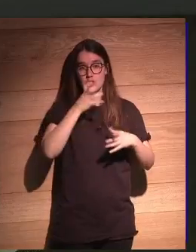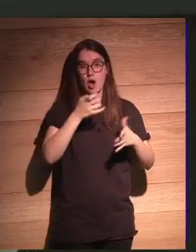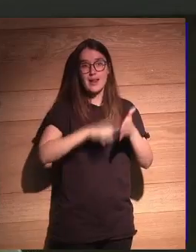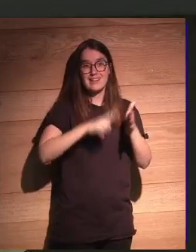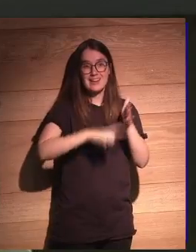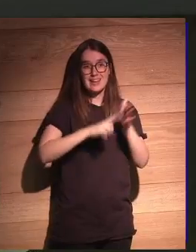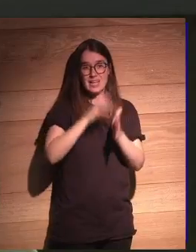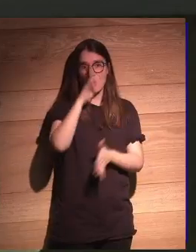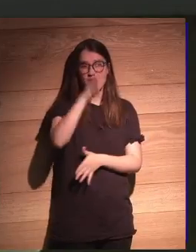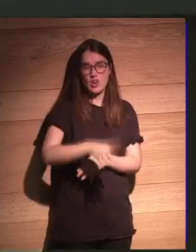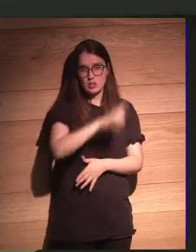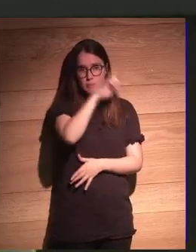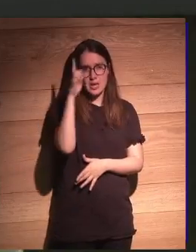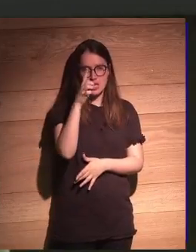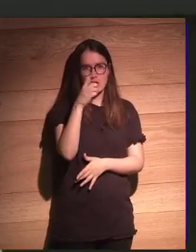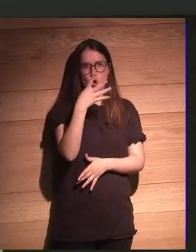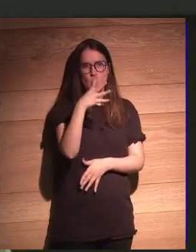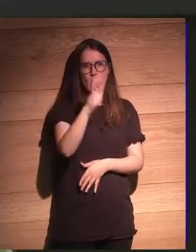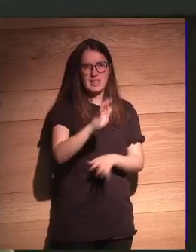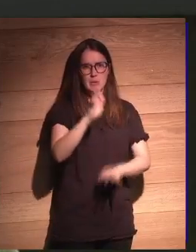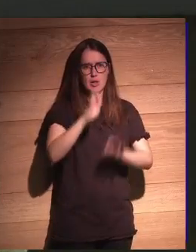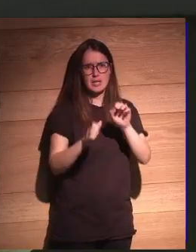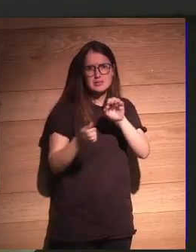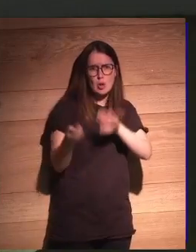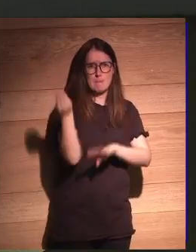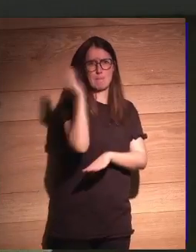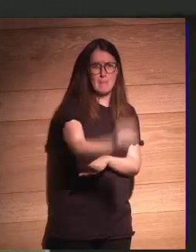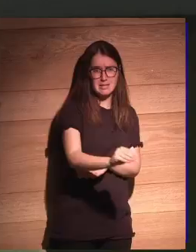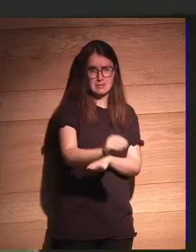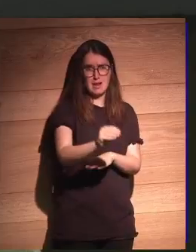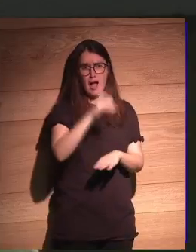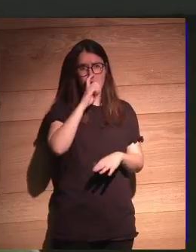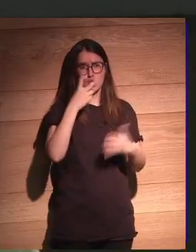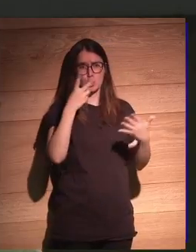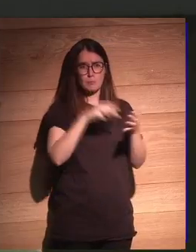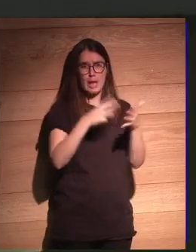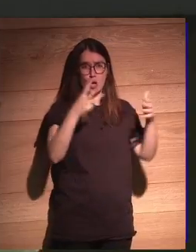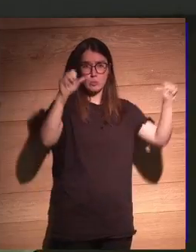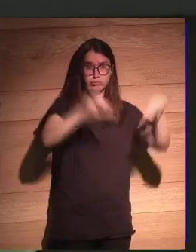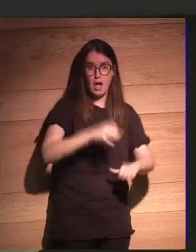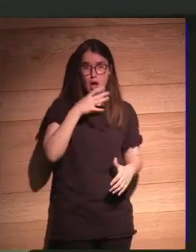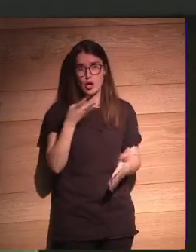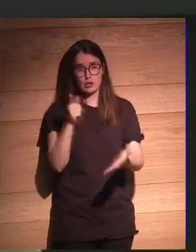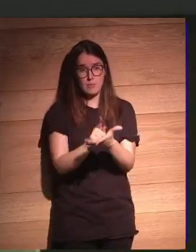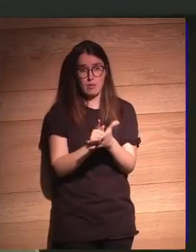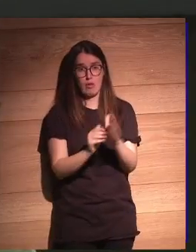is because of political issues. Because in Spain, rents are increasing in an average of